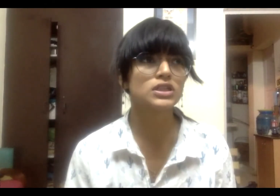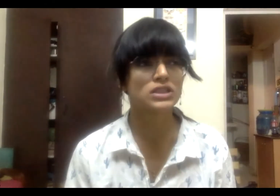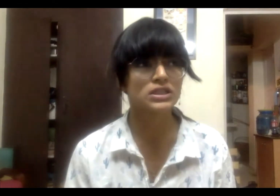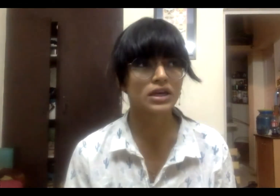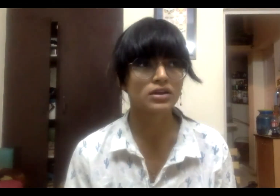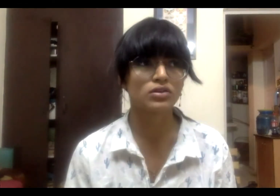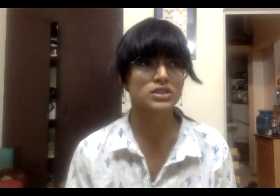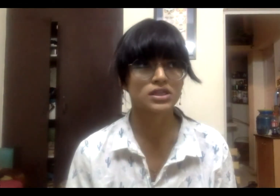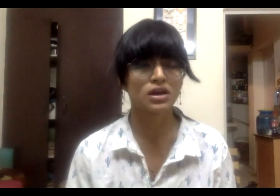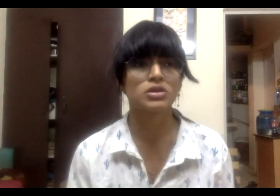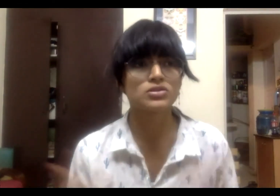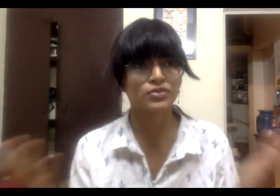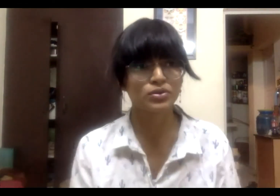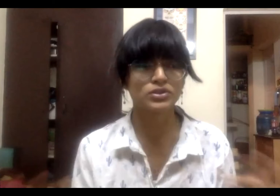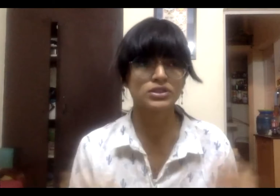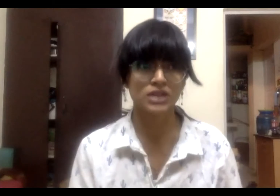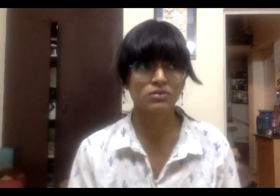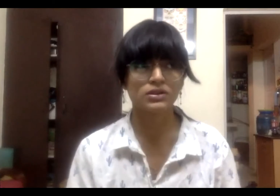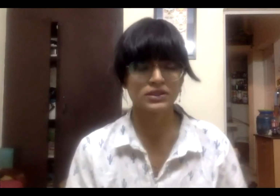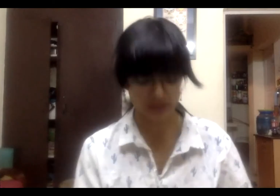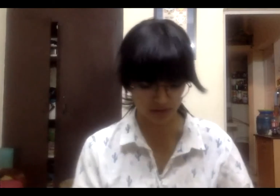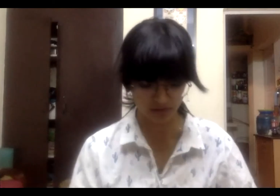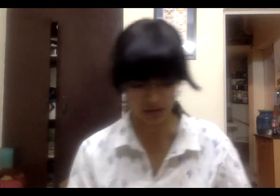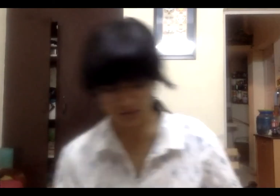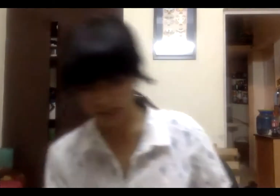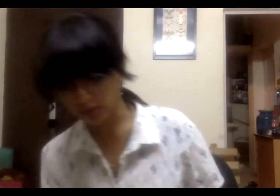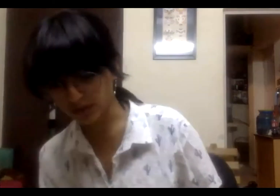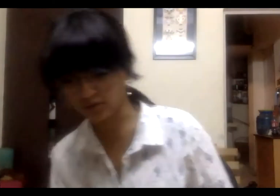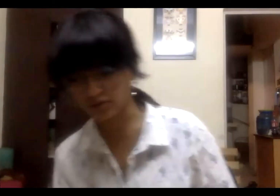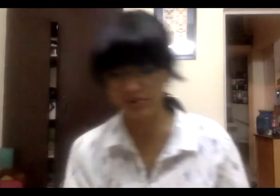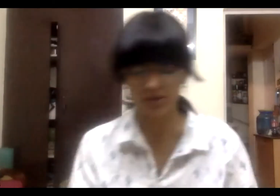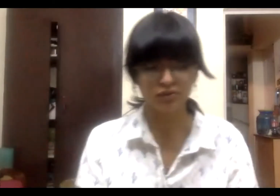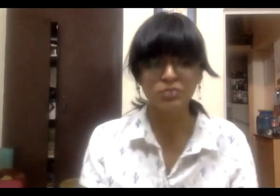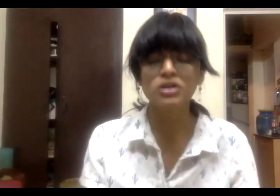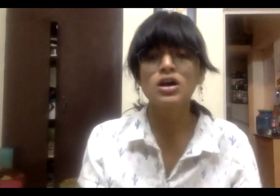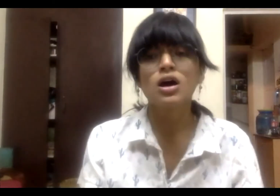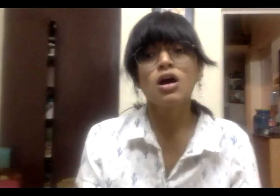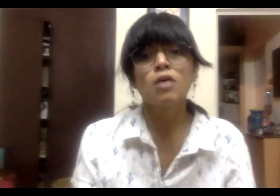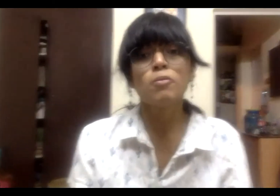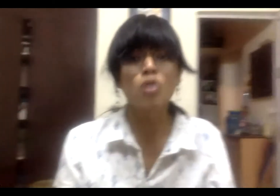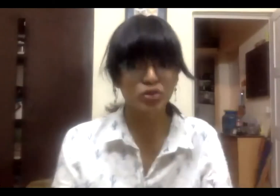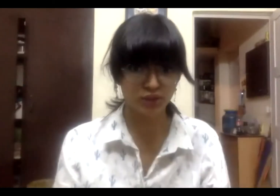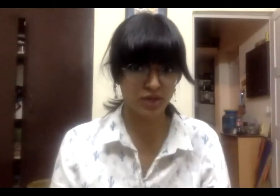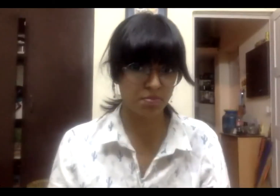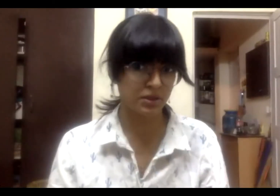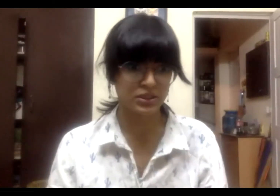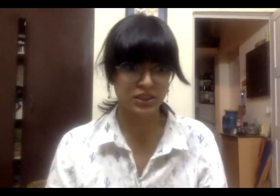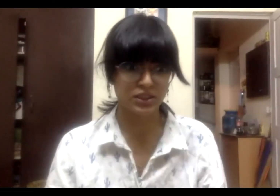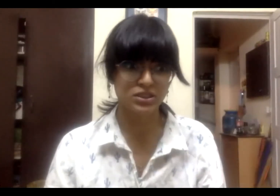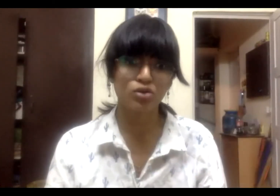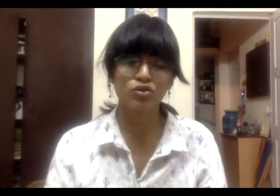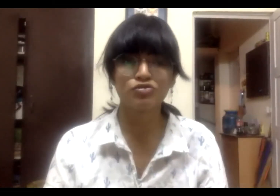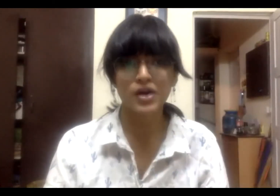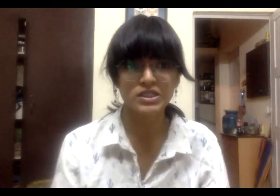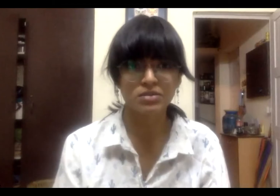it is this, I cannot say. I mean, it's for you to decide whether it's the downside of that or upside of it. But most of their